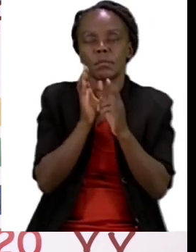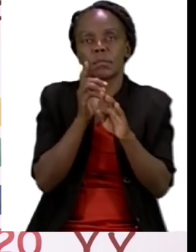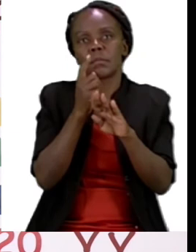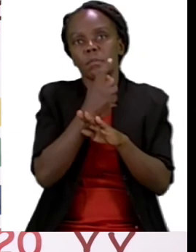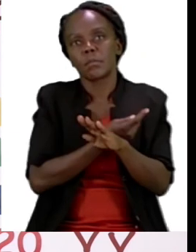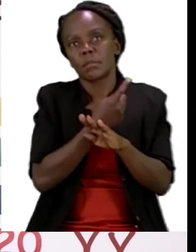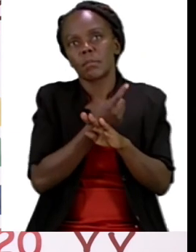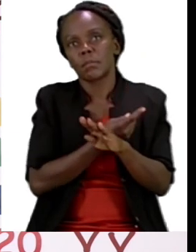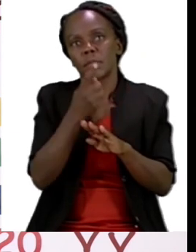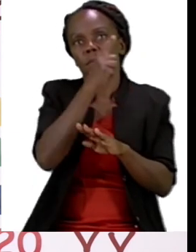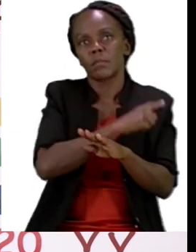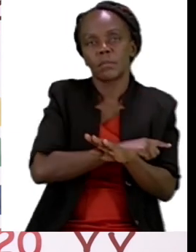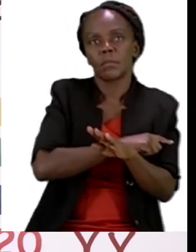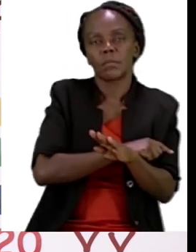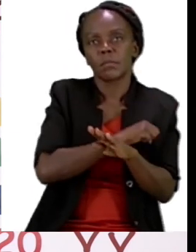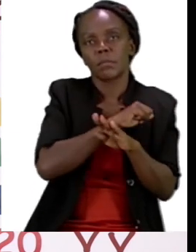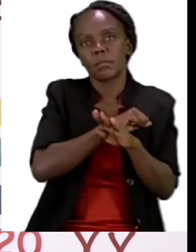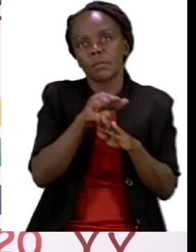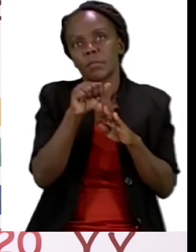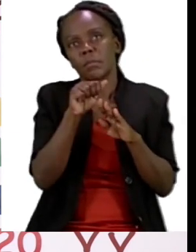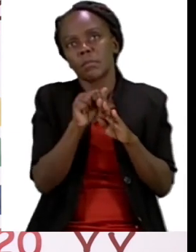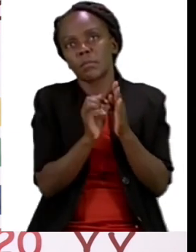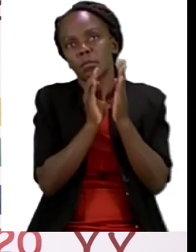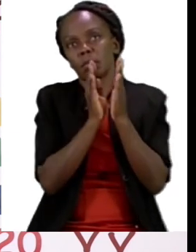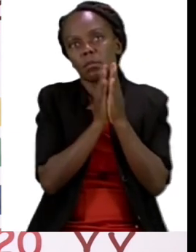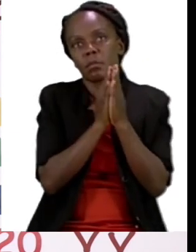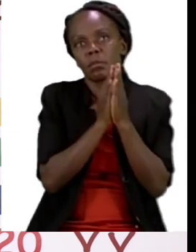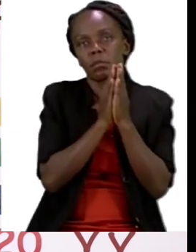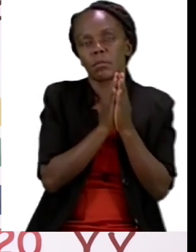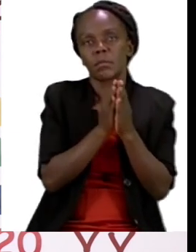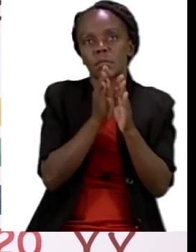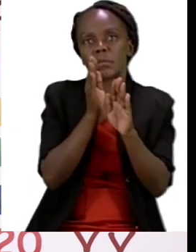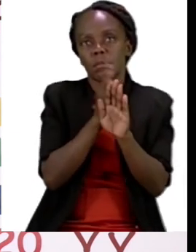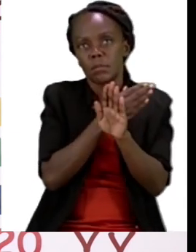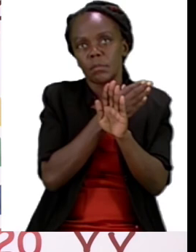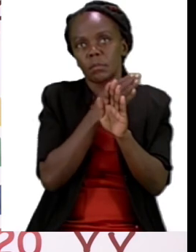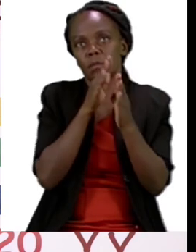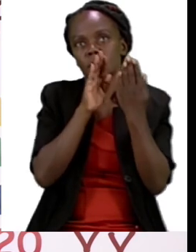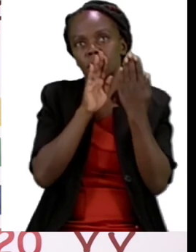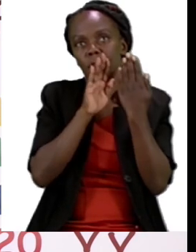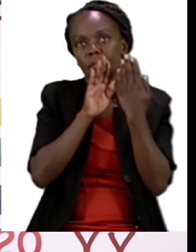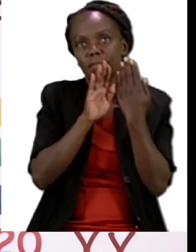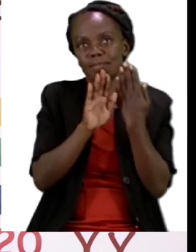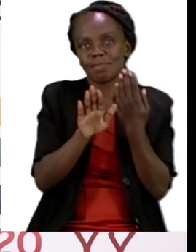Sanitize every day so the germs can stay